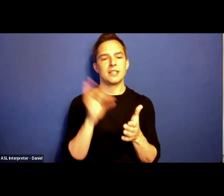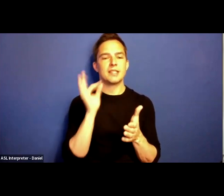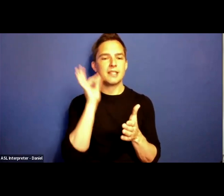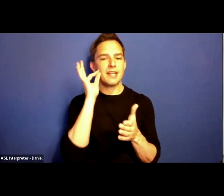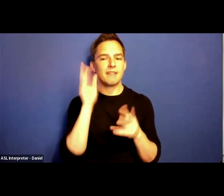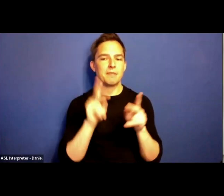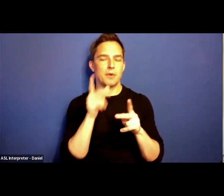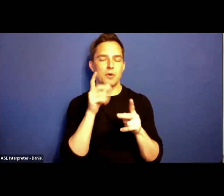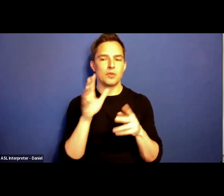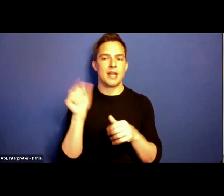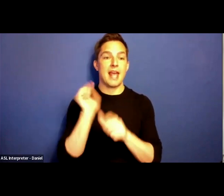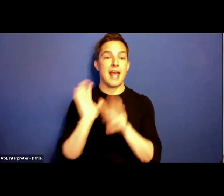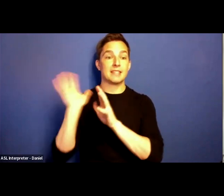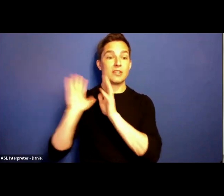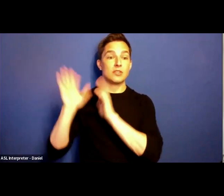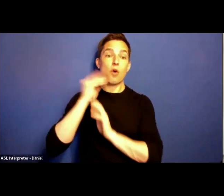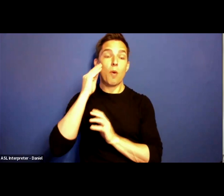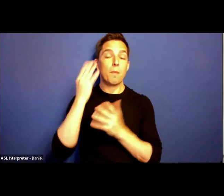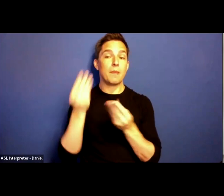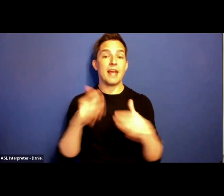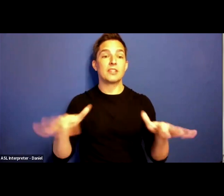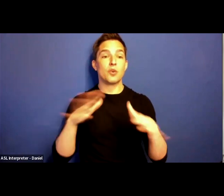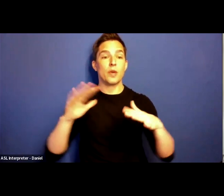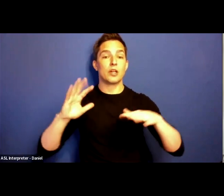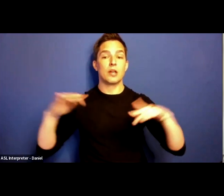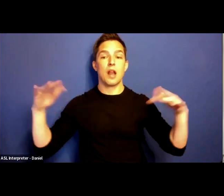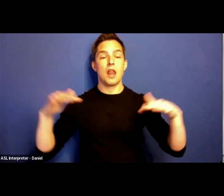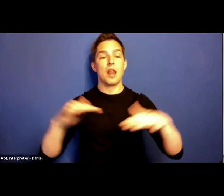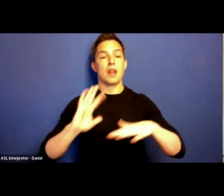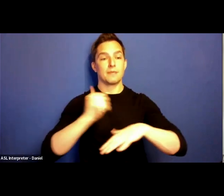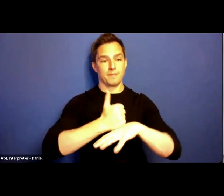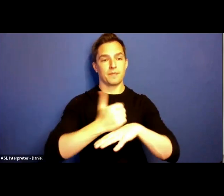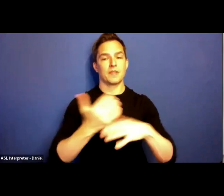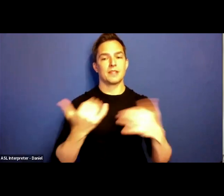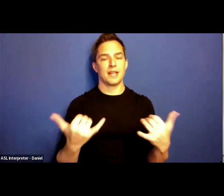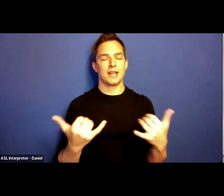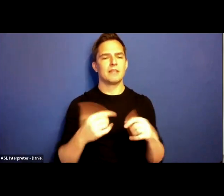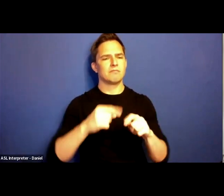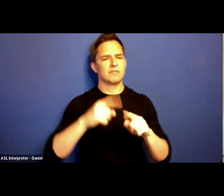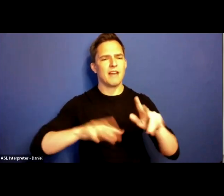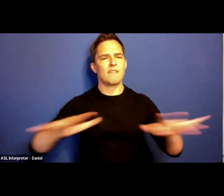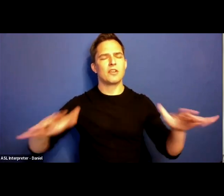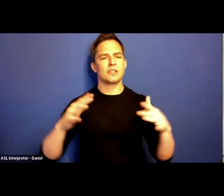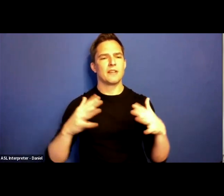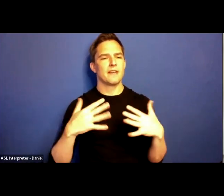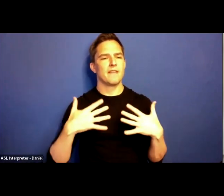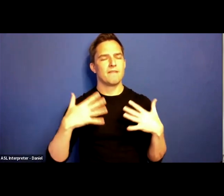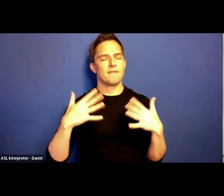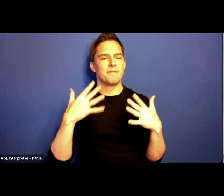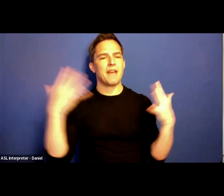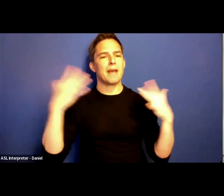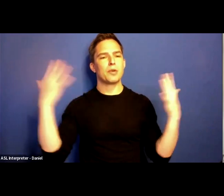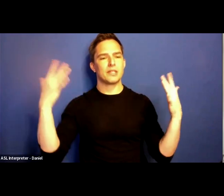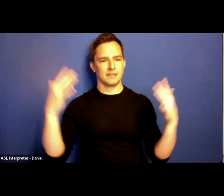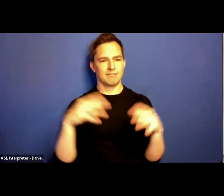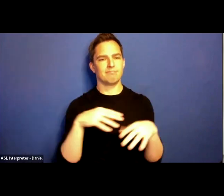whose ancestral homelands we gather today, as well as the diverse and vibrant Native communities who make